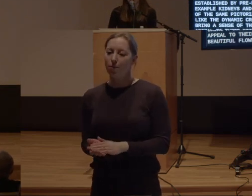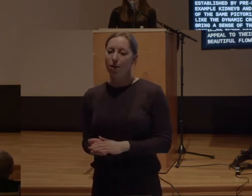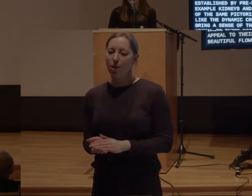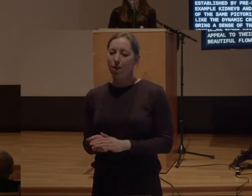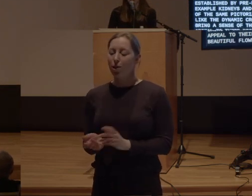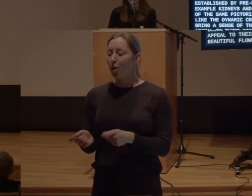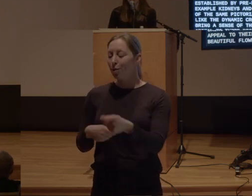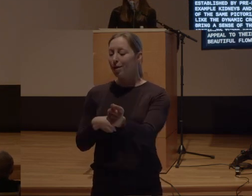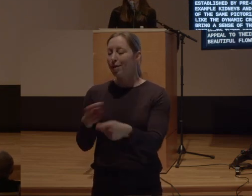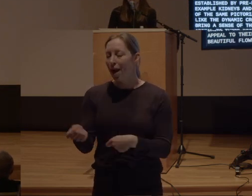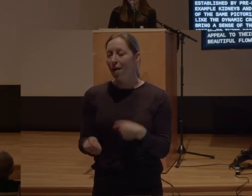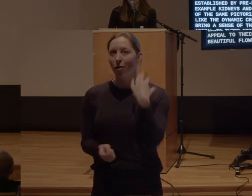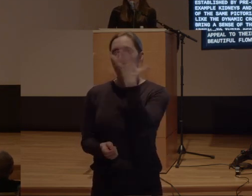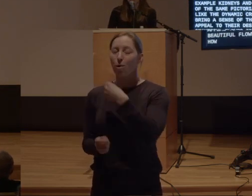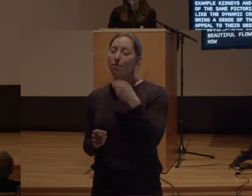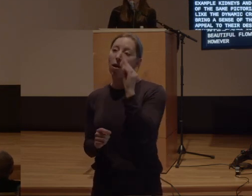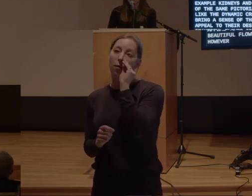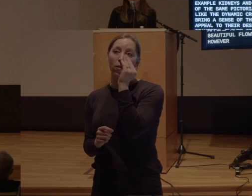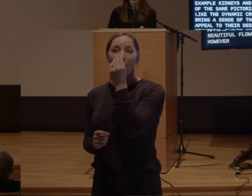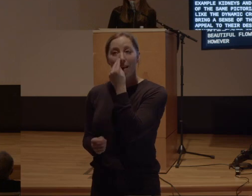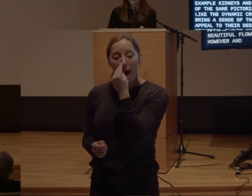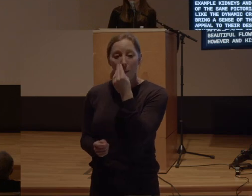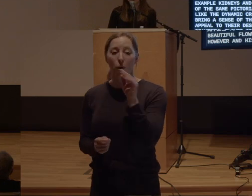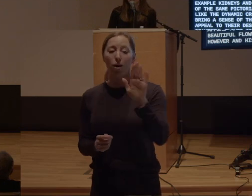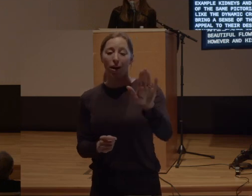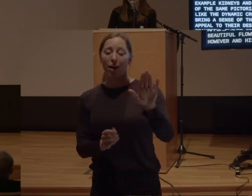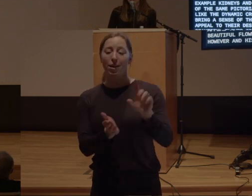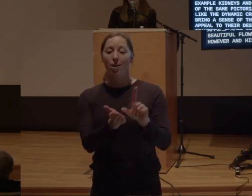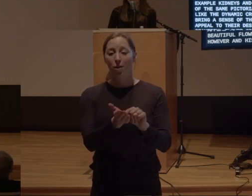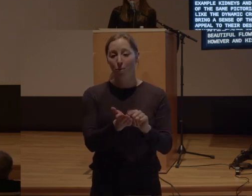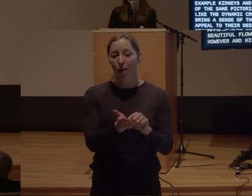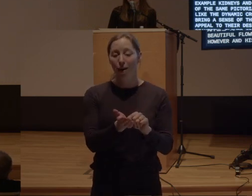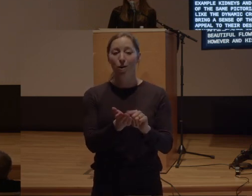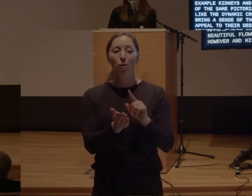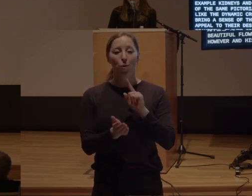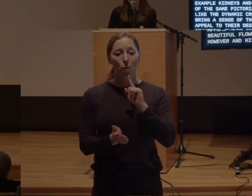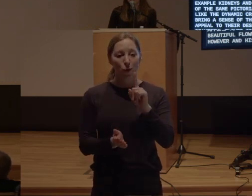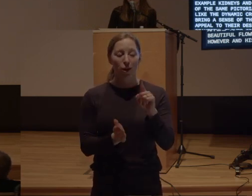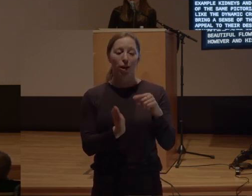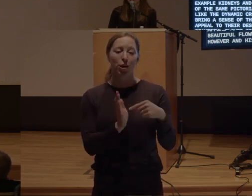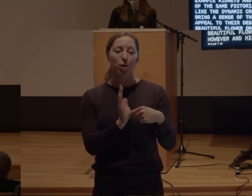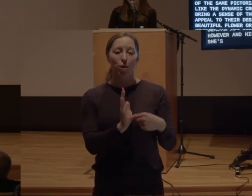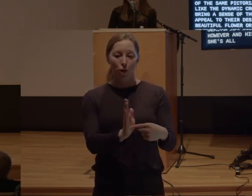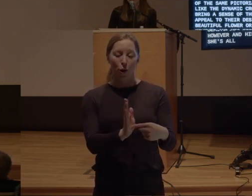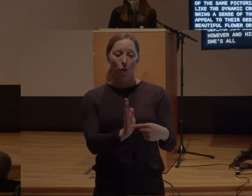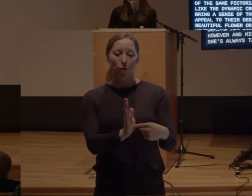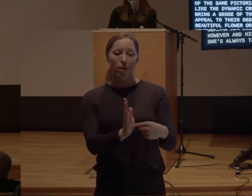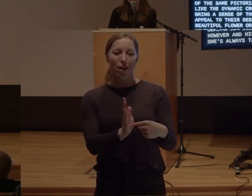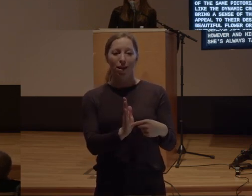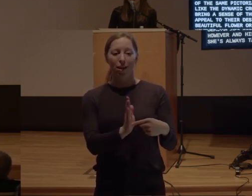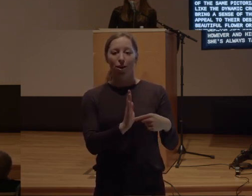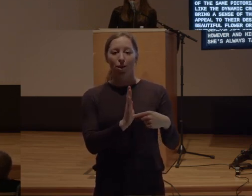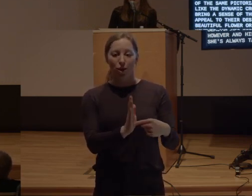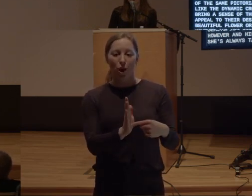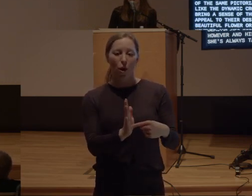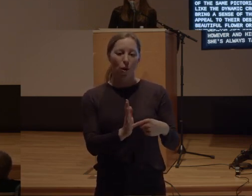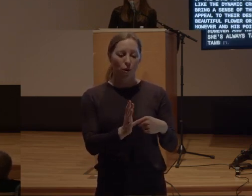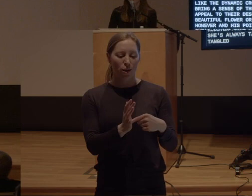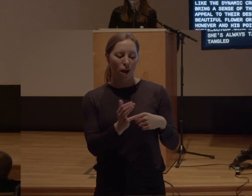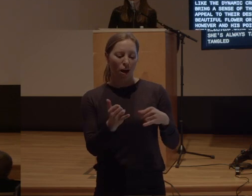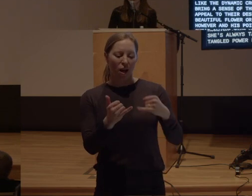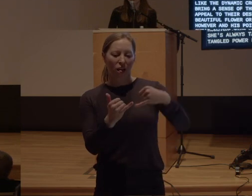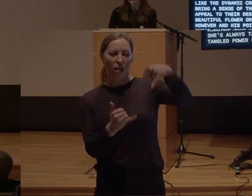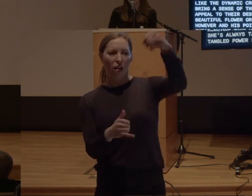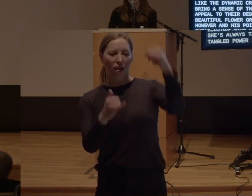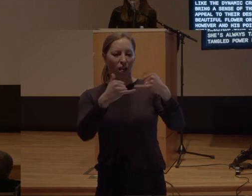elegantly curving tree bough, however, in his print of Sensoji Temple, Nishizawa Tekiho depicts a web of tangled power lines